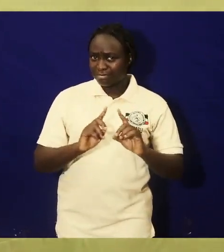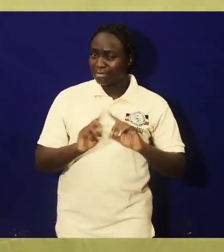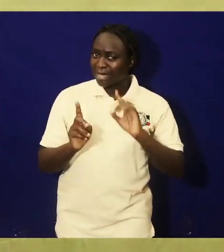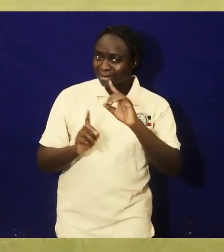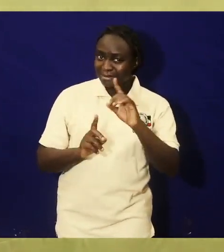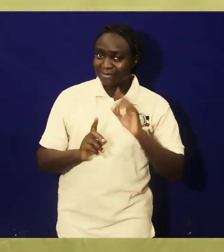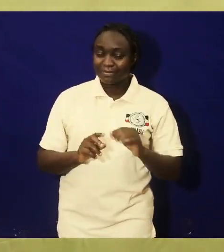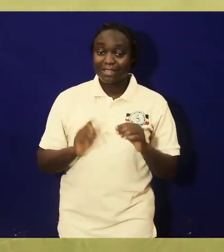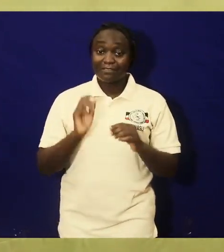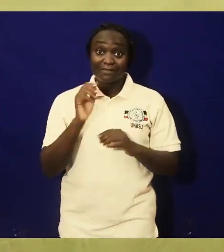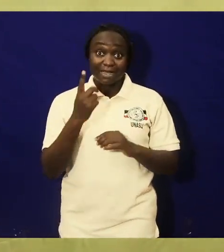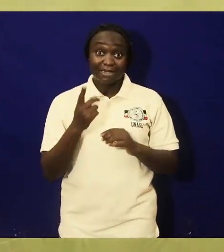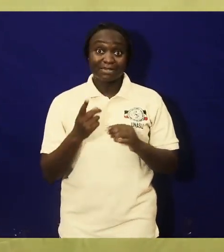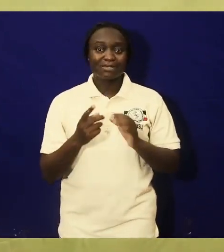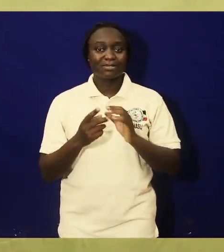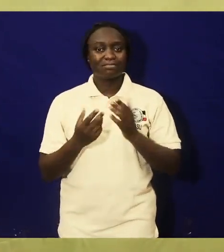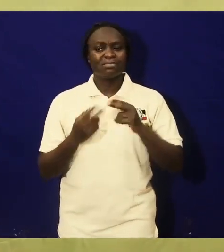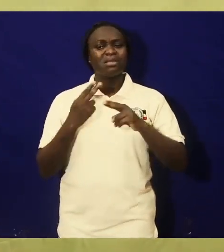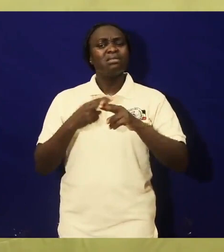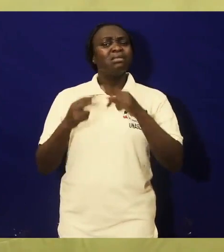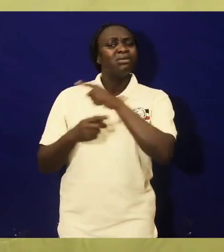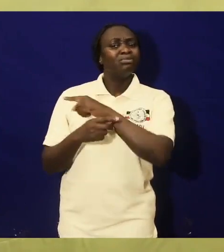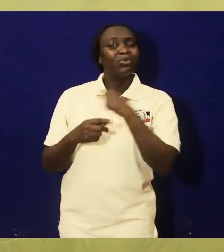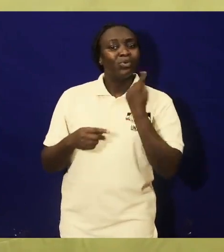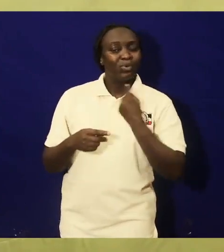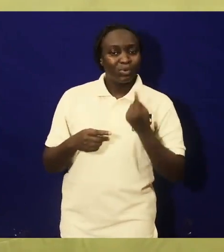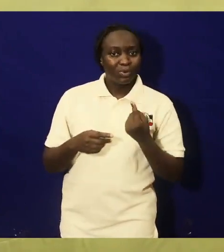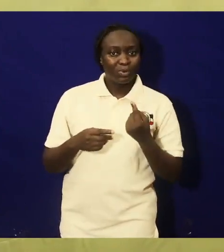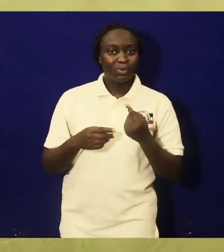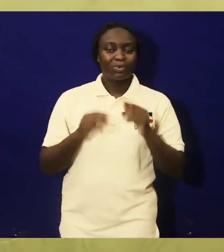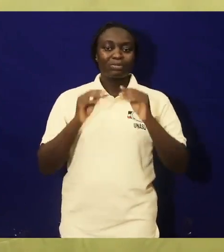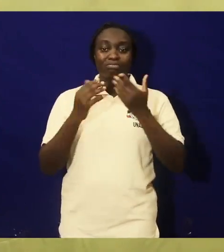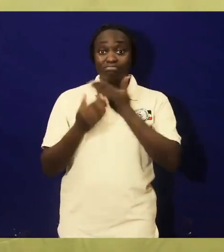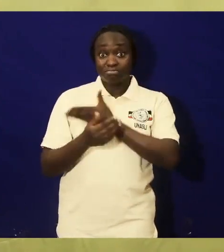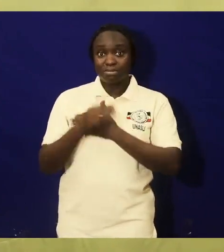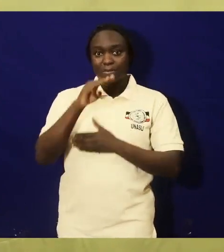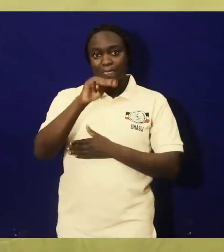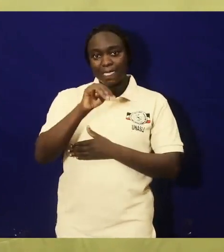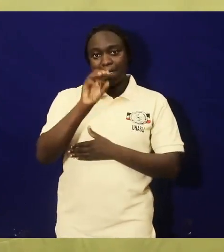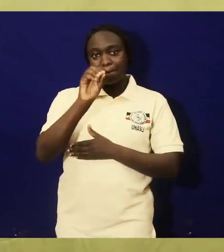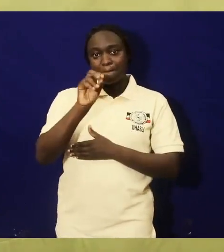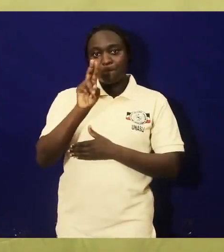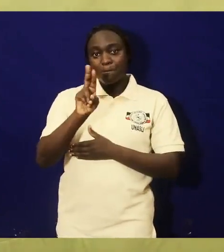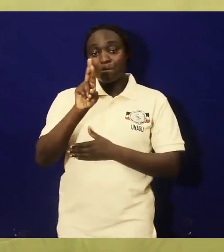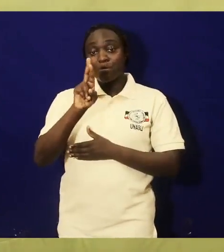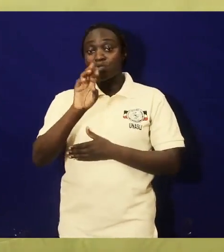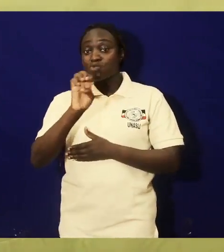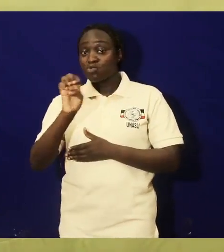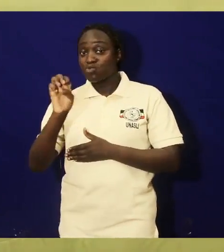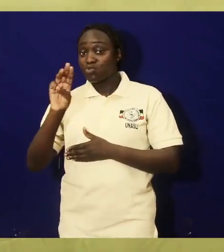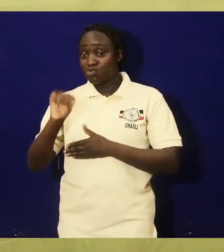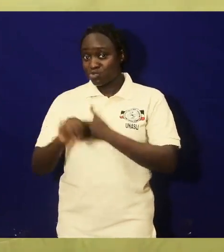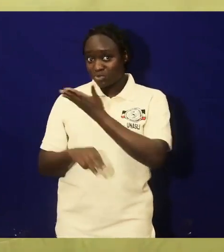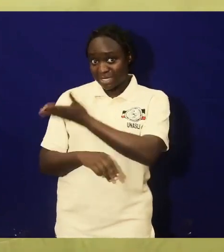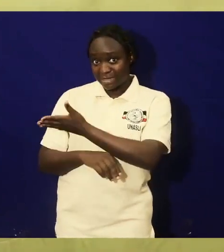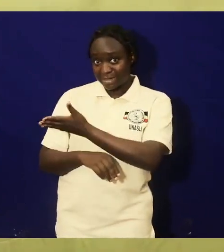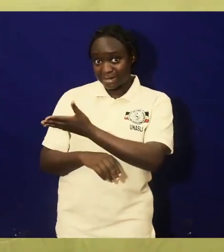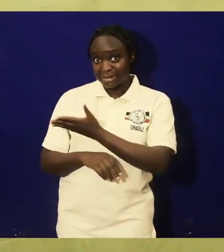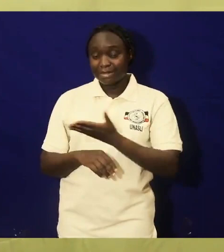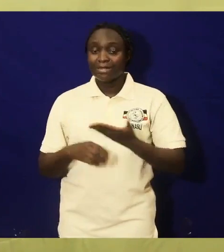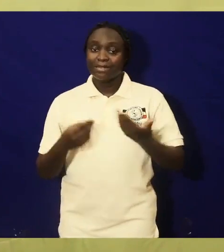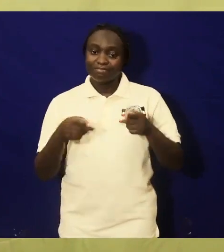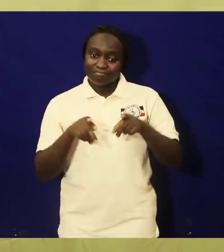television. But before we start the lesson, let me tell you my name. I am Nampera